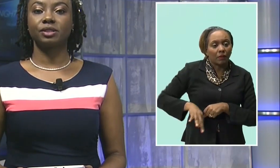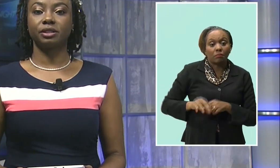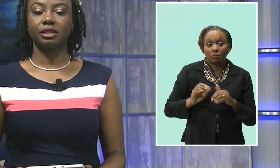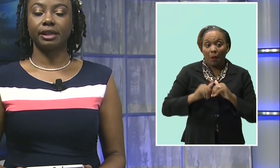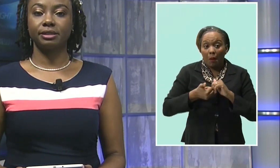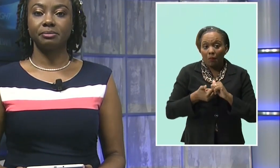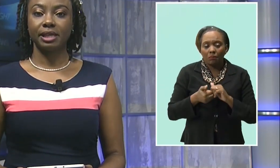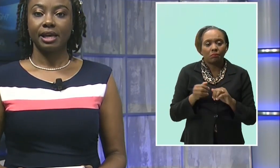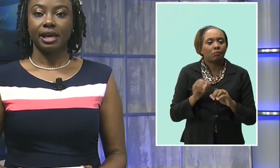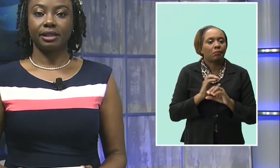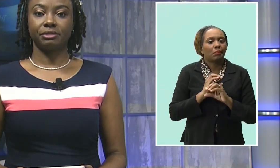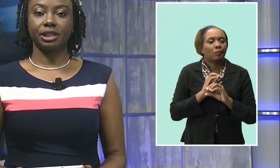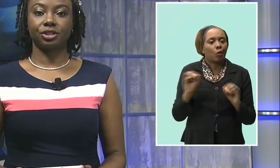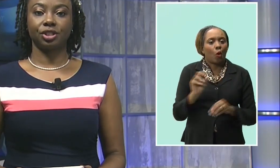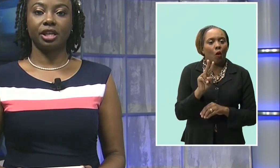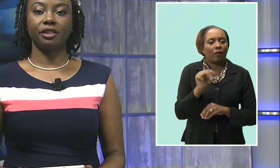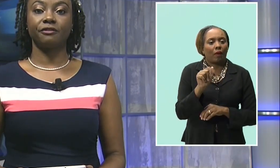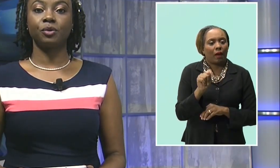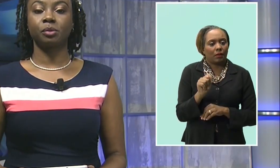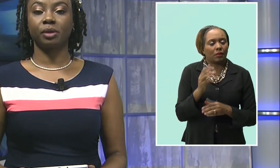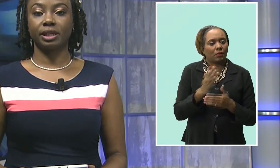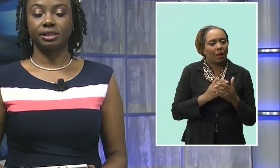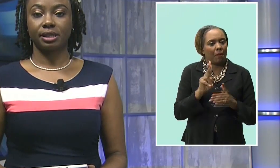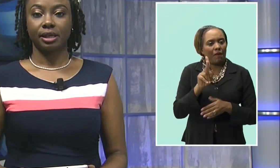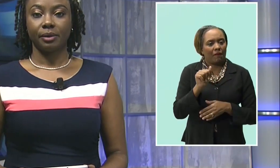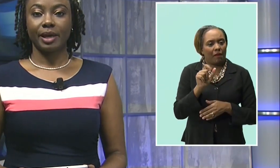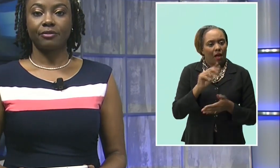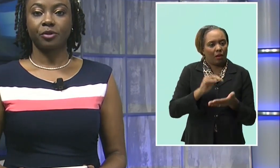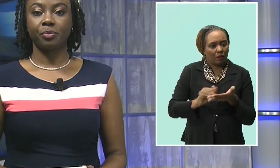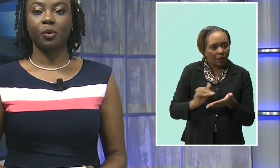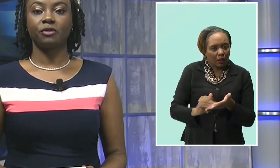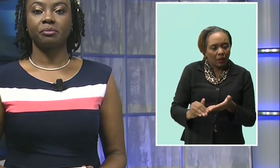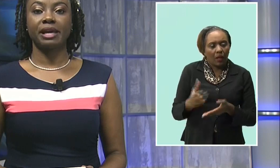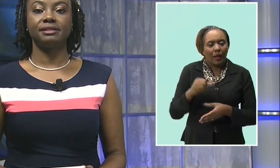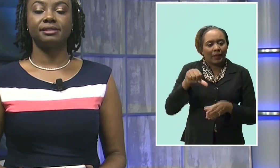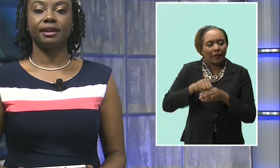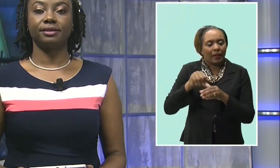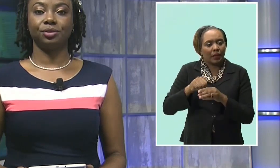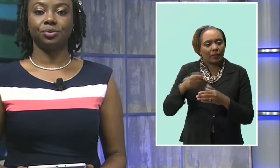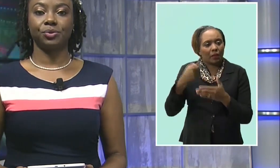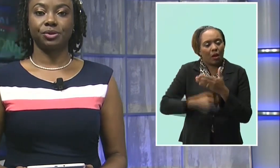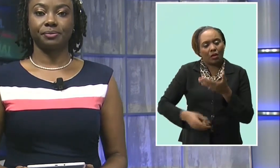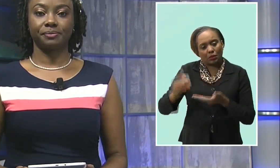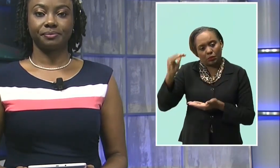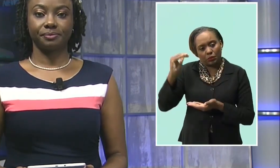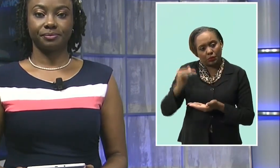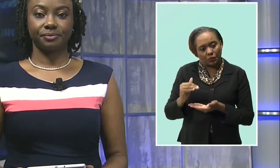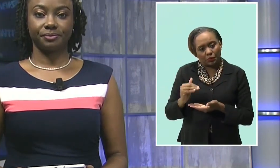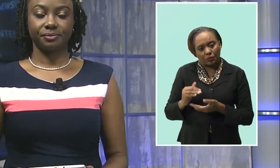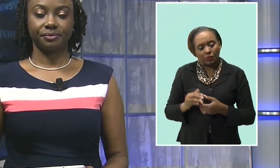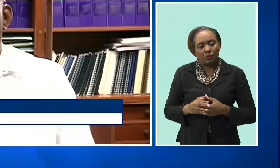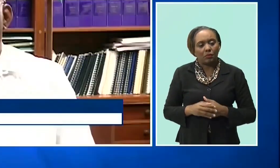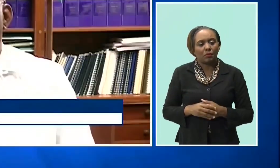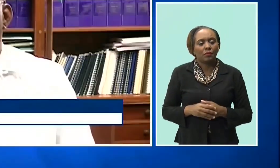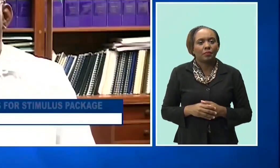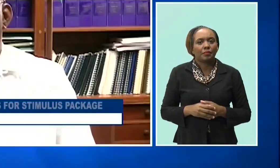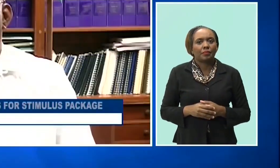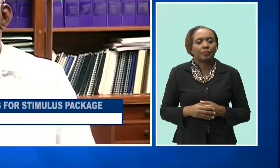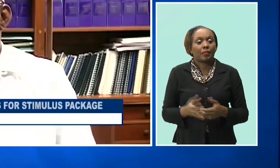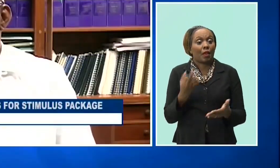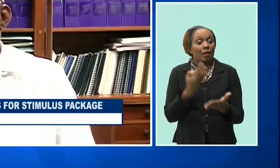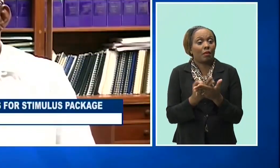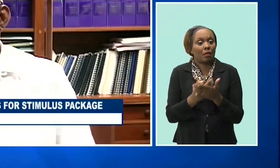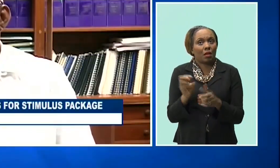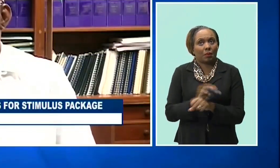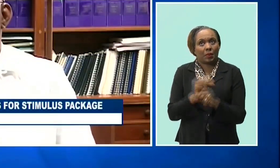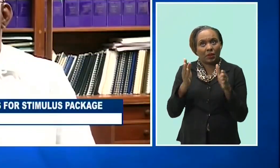VAT on certain items and a reduction in the fuel price. We have a report from NCN News. Finance Minister